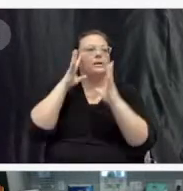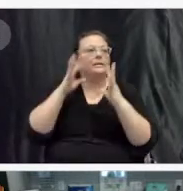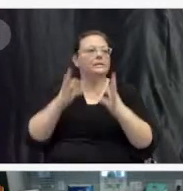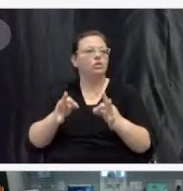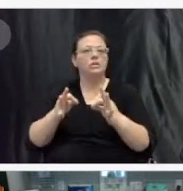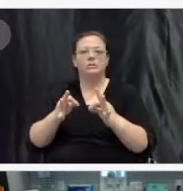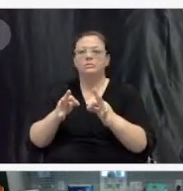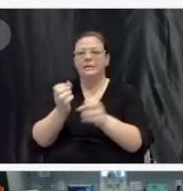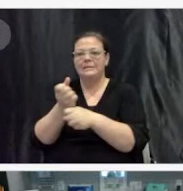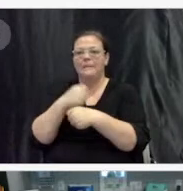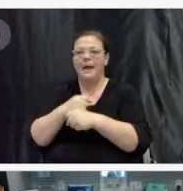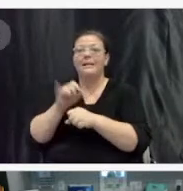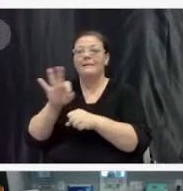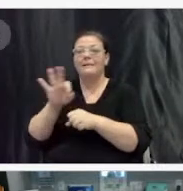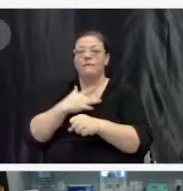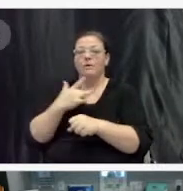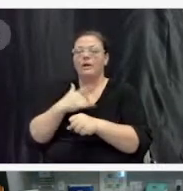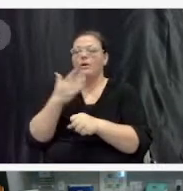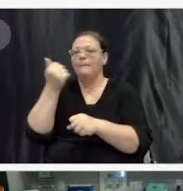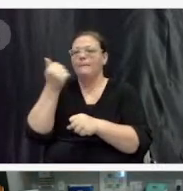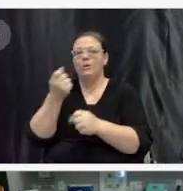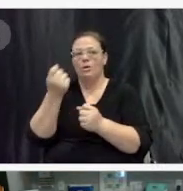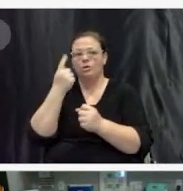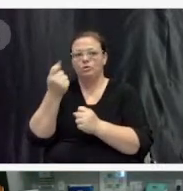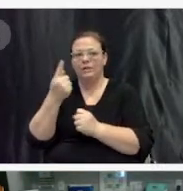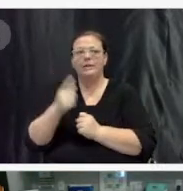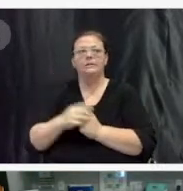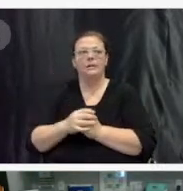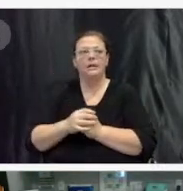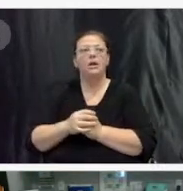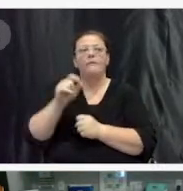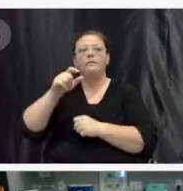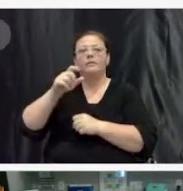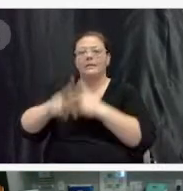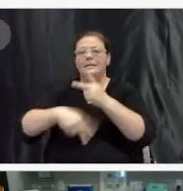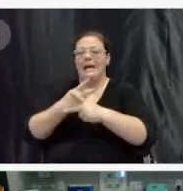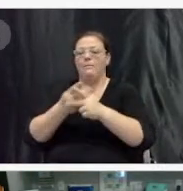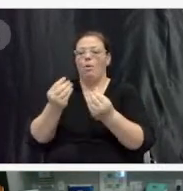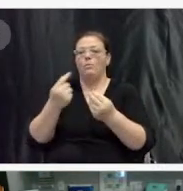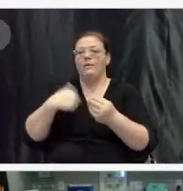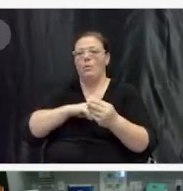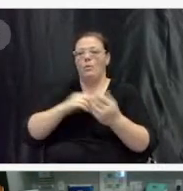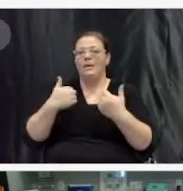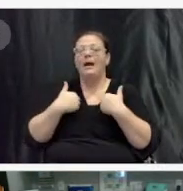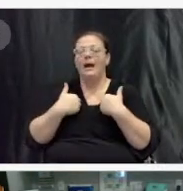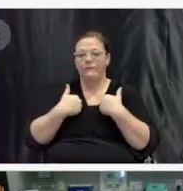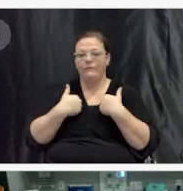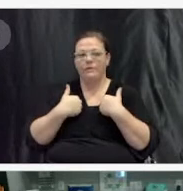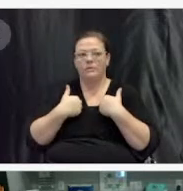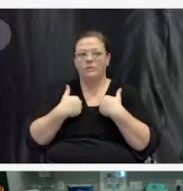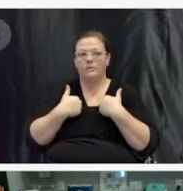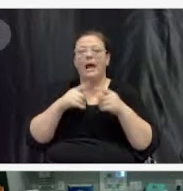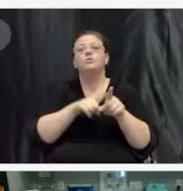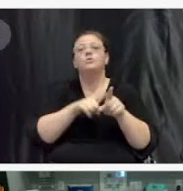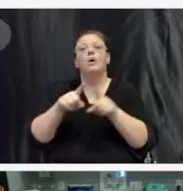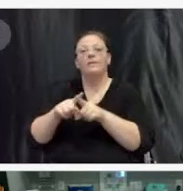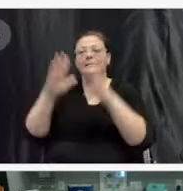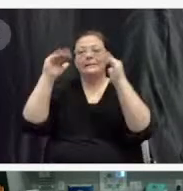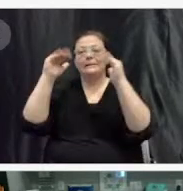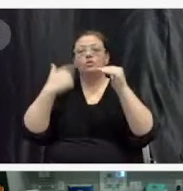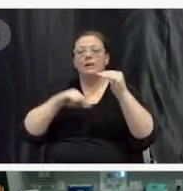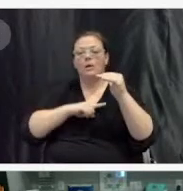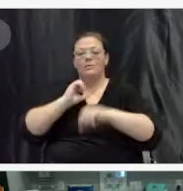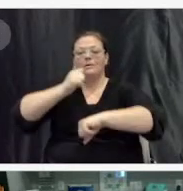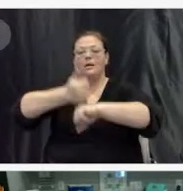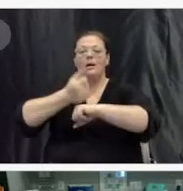made, if you feel like it will give you a better understanding of the type of property we have, as well as the expectations we